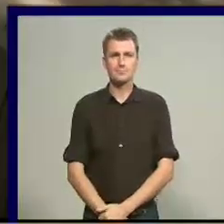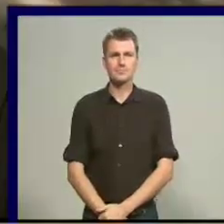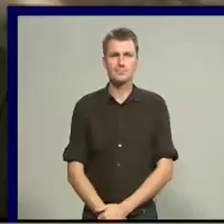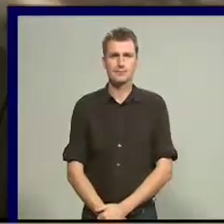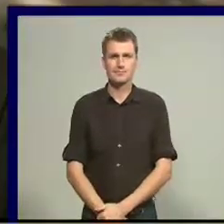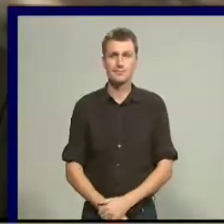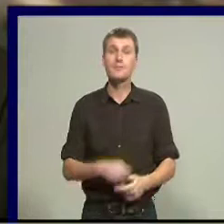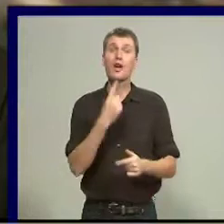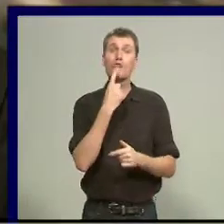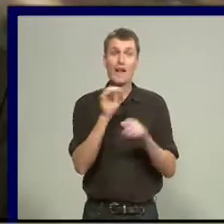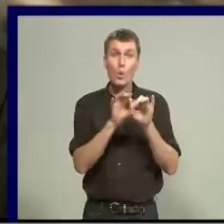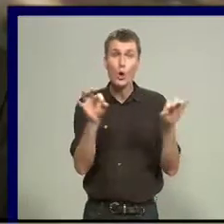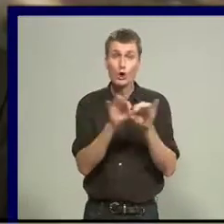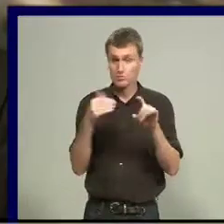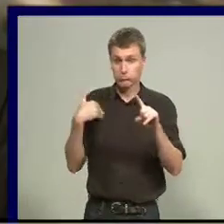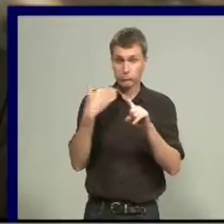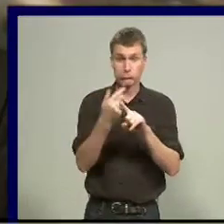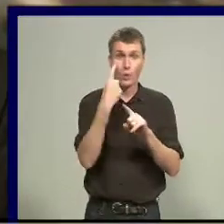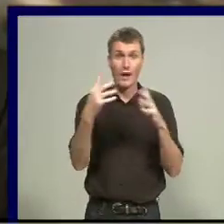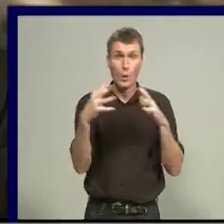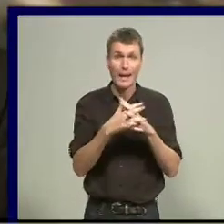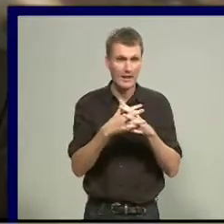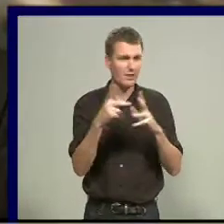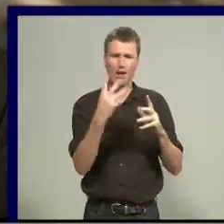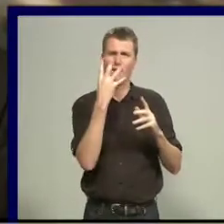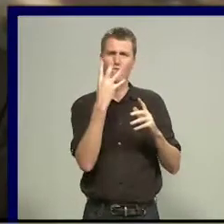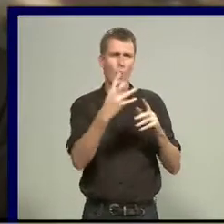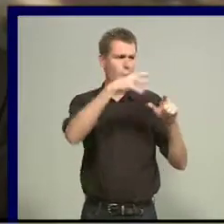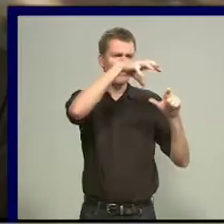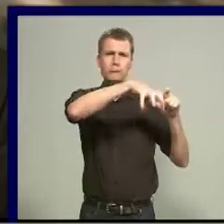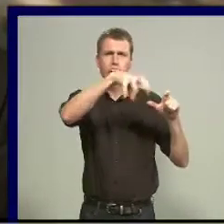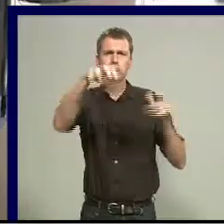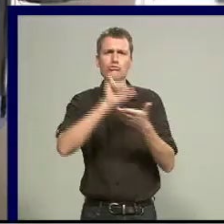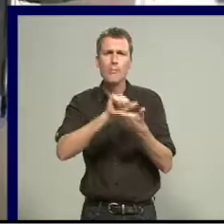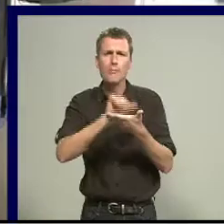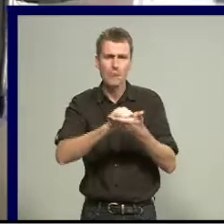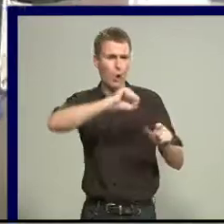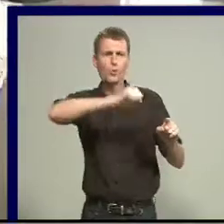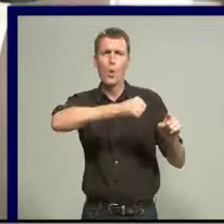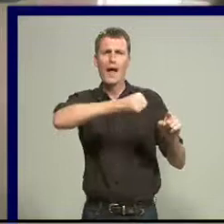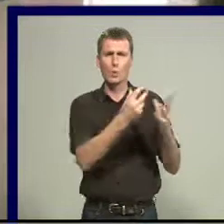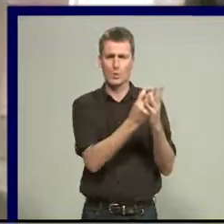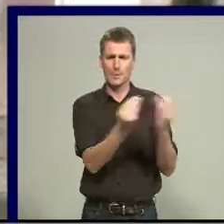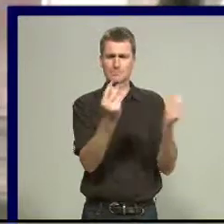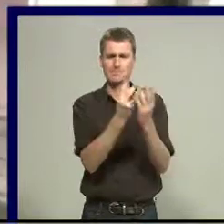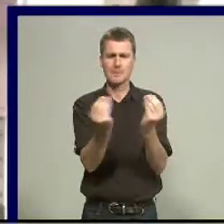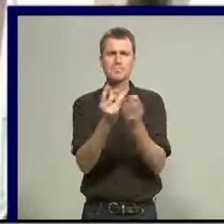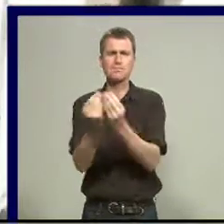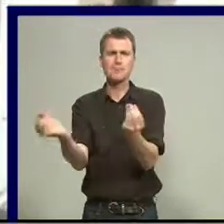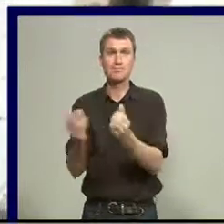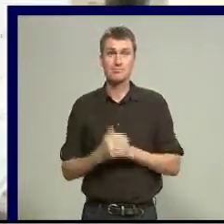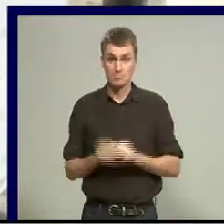In Redwood this last week, door handles went missing from 4 retail stores. It's not your average Nancy